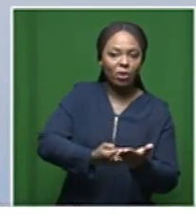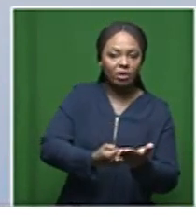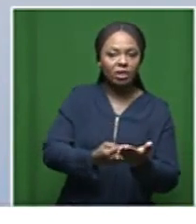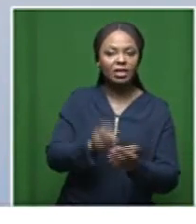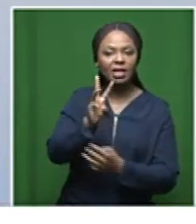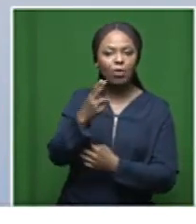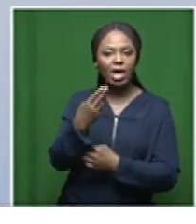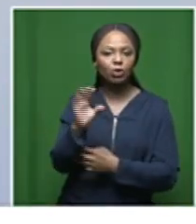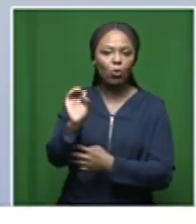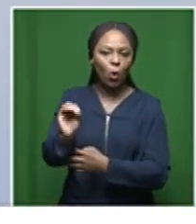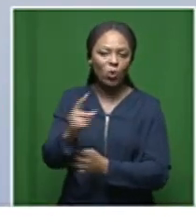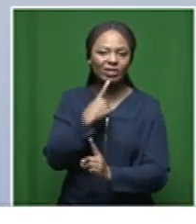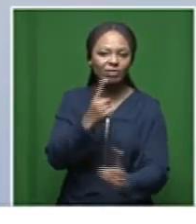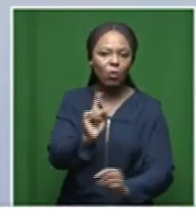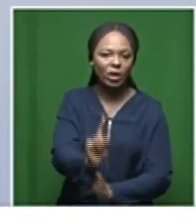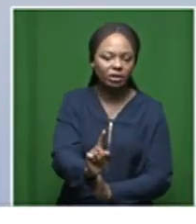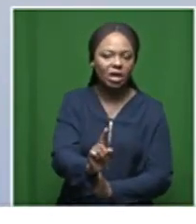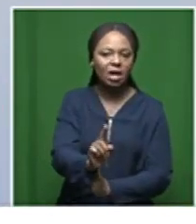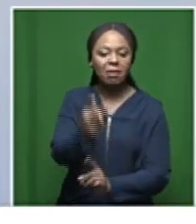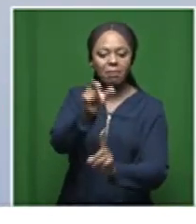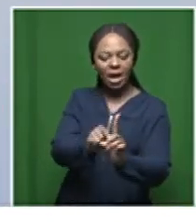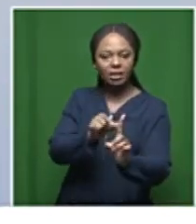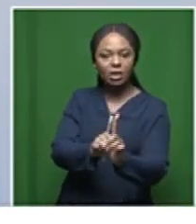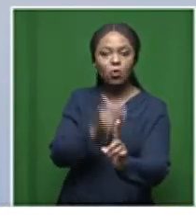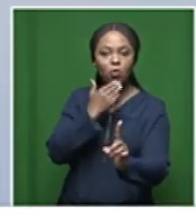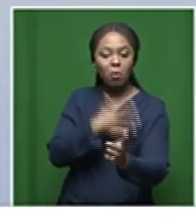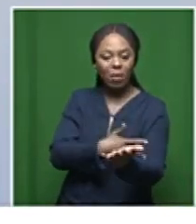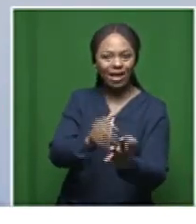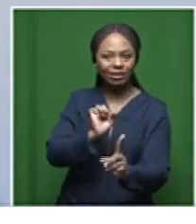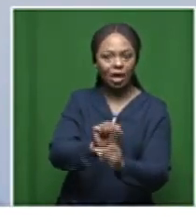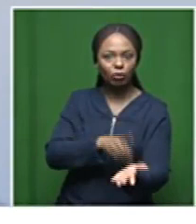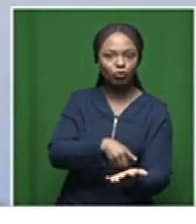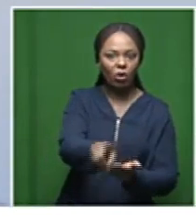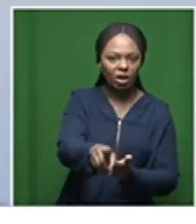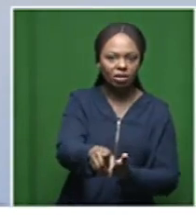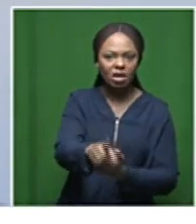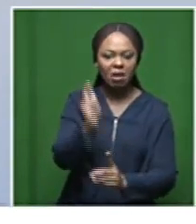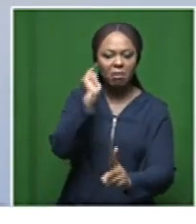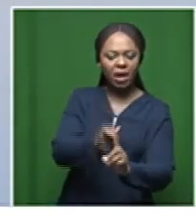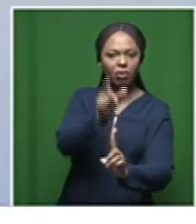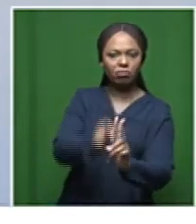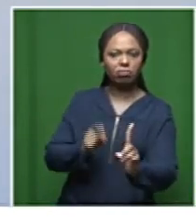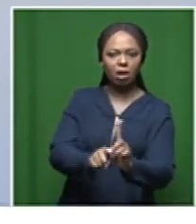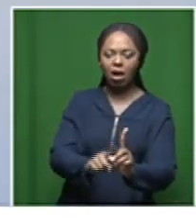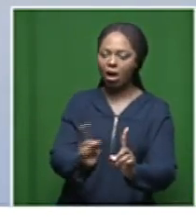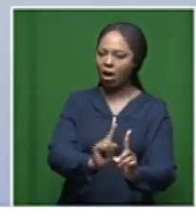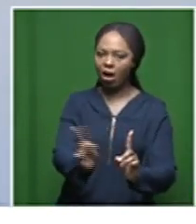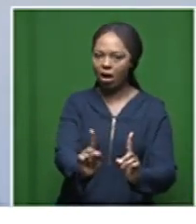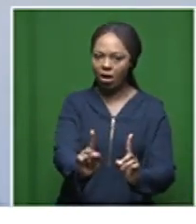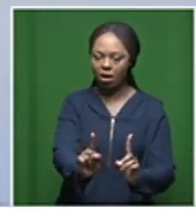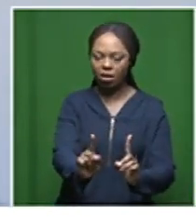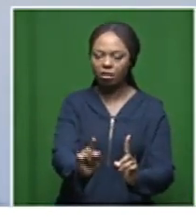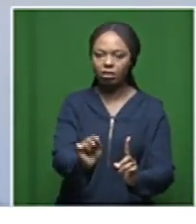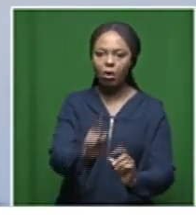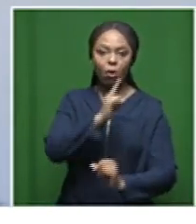for instance, are that donors should actually not be paid to donate blood, that it should not be a process that is incentivized.